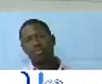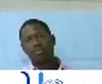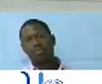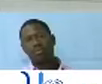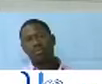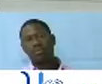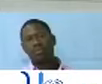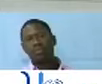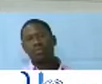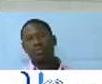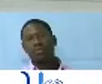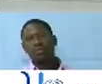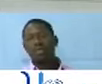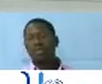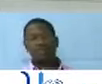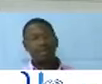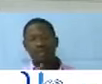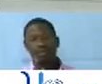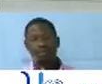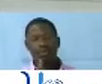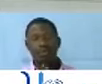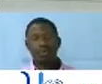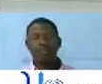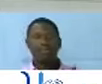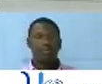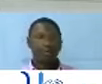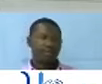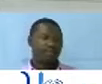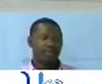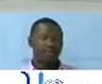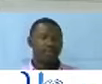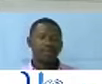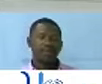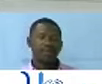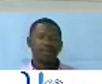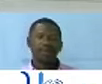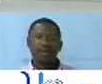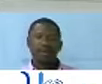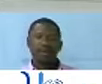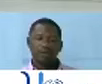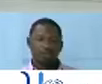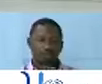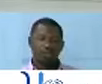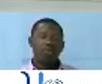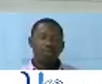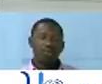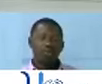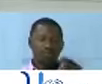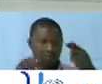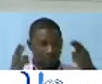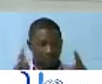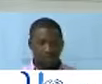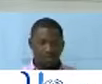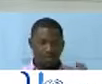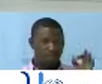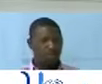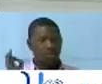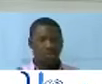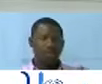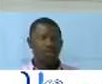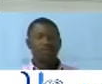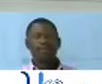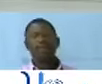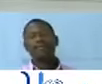jaxaré. Is a prerequisite for an effective administration of justice. Ci li nga xamne moy administration of justice.